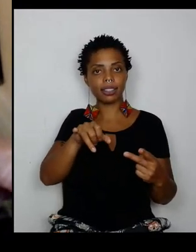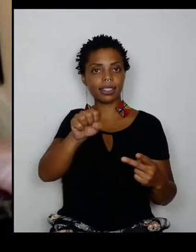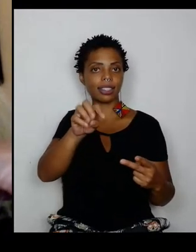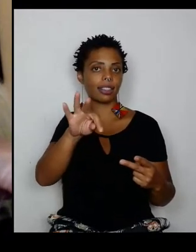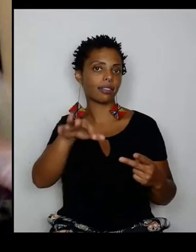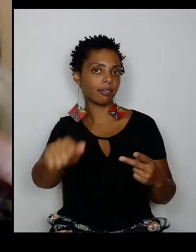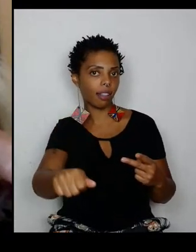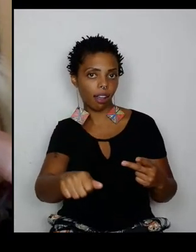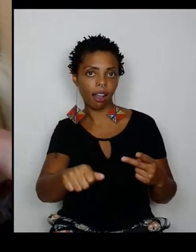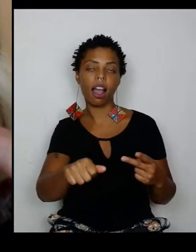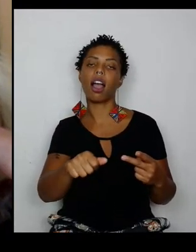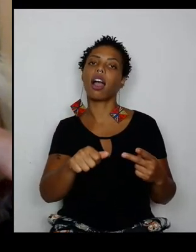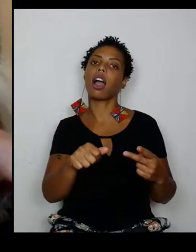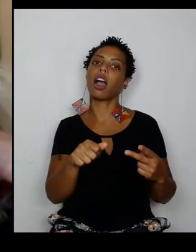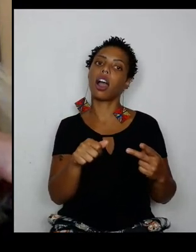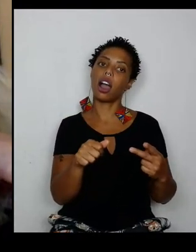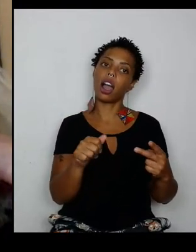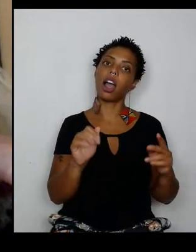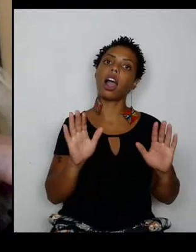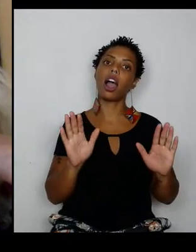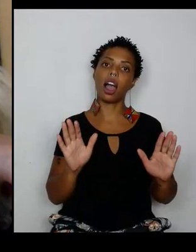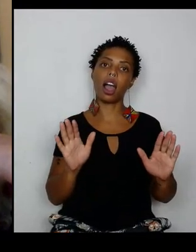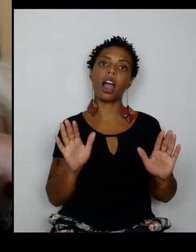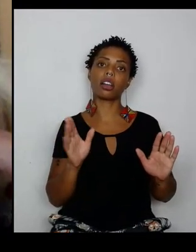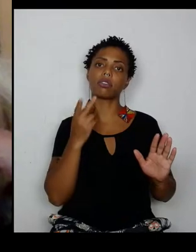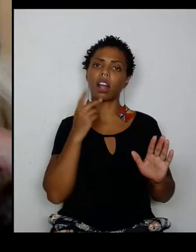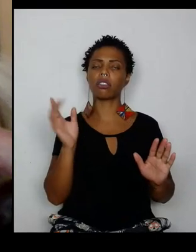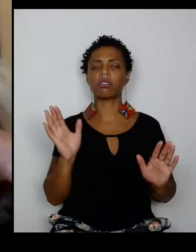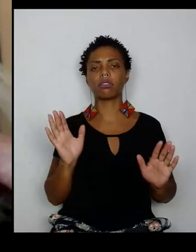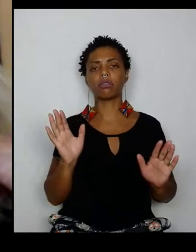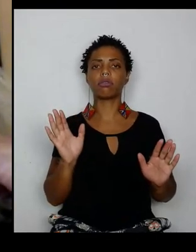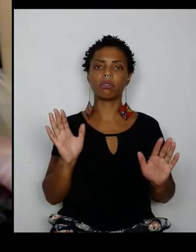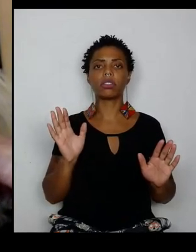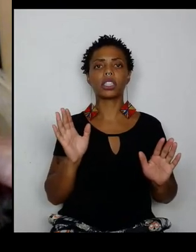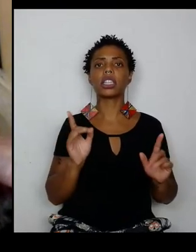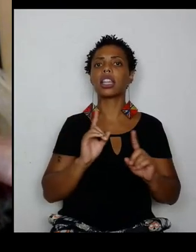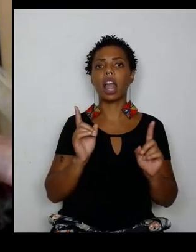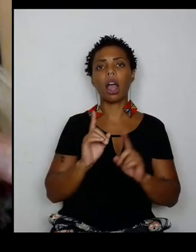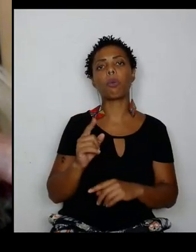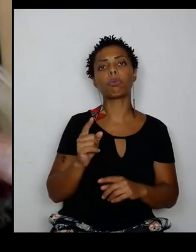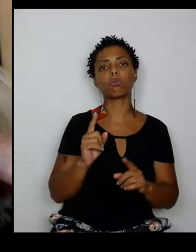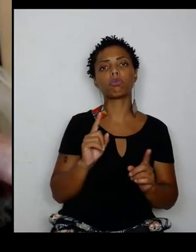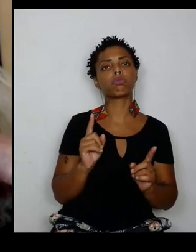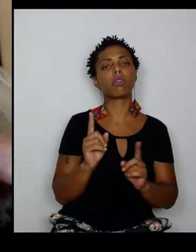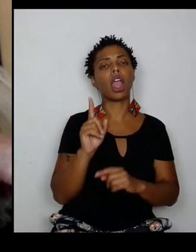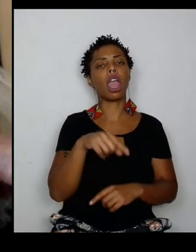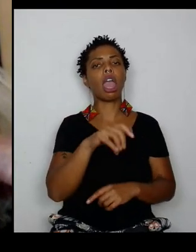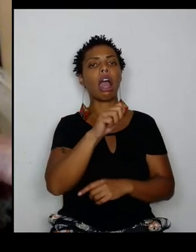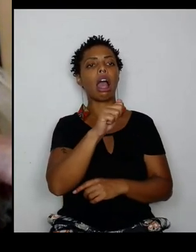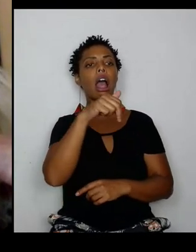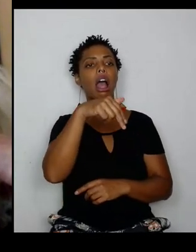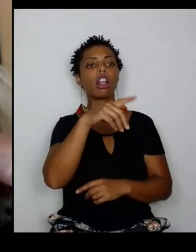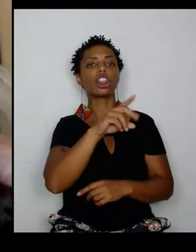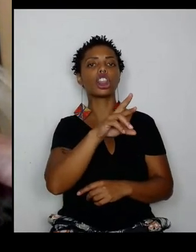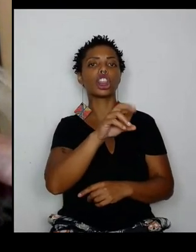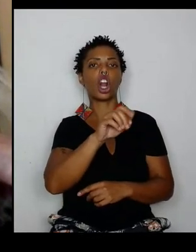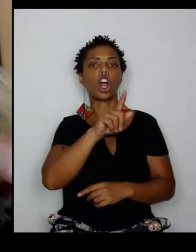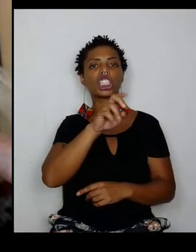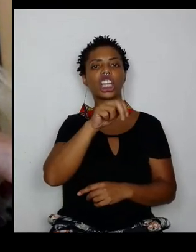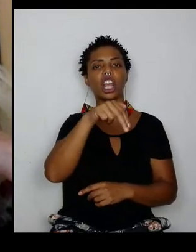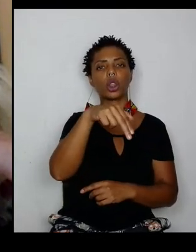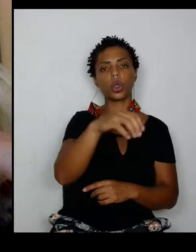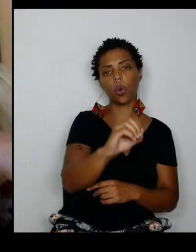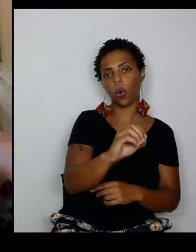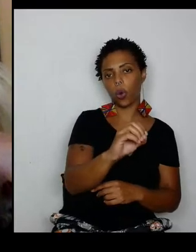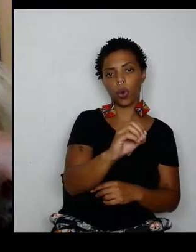a liminal figure that he isn't endorsing of binauralism between male and female all of that